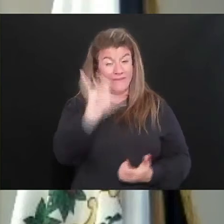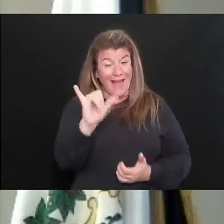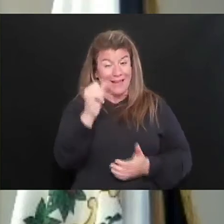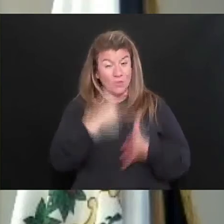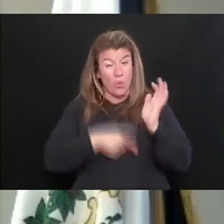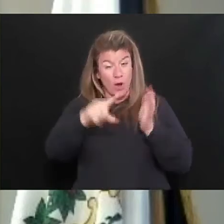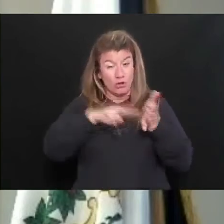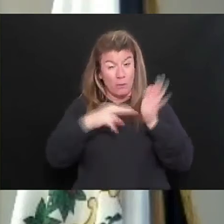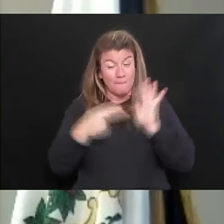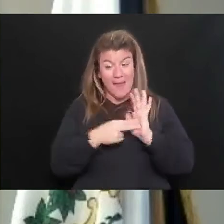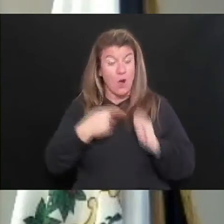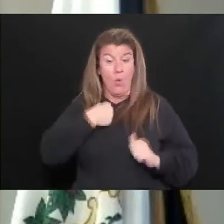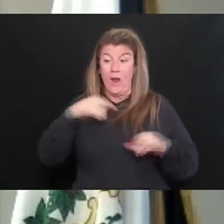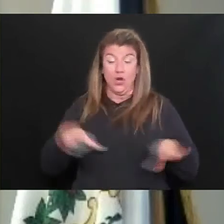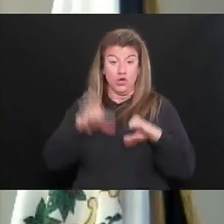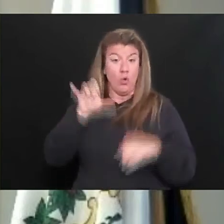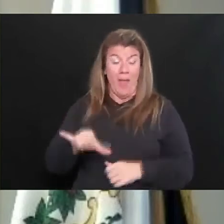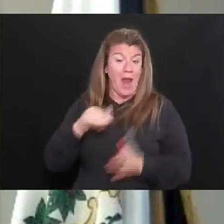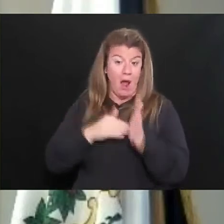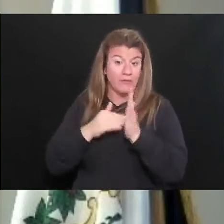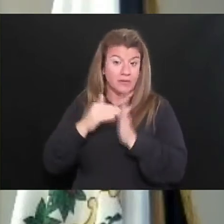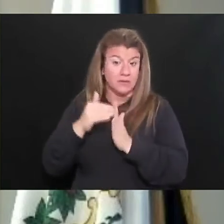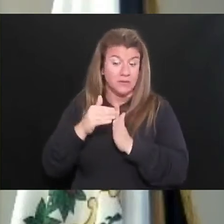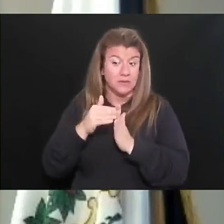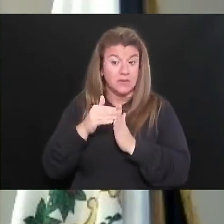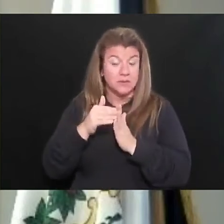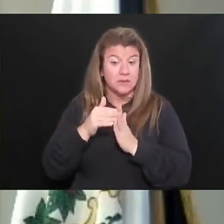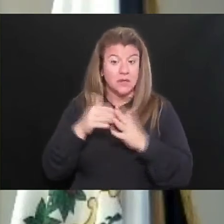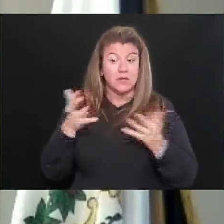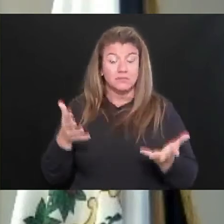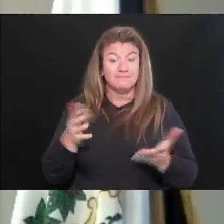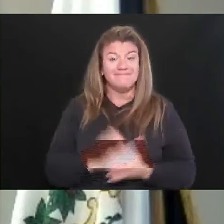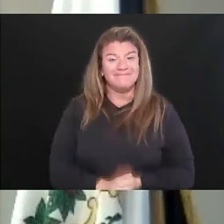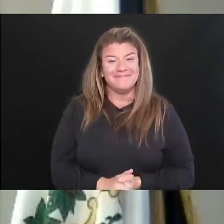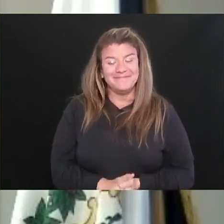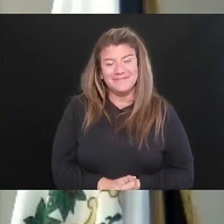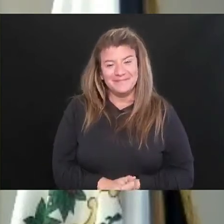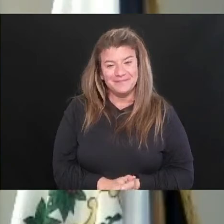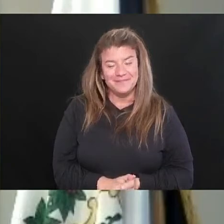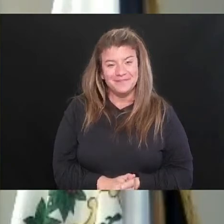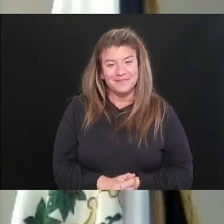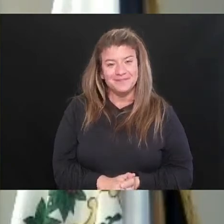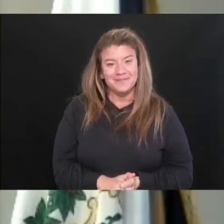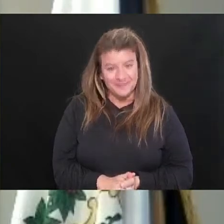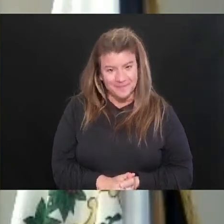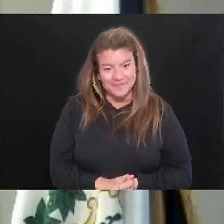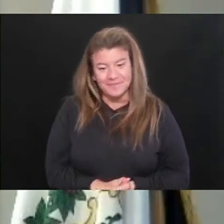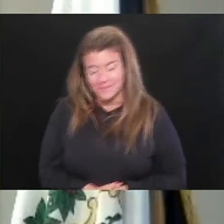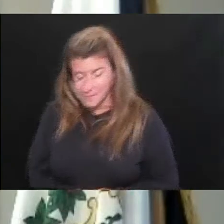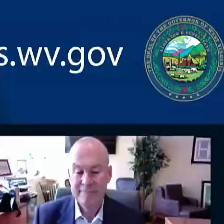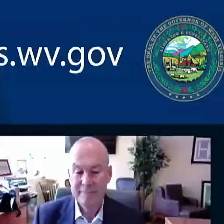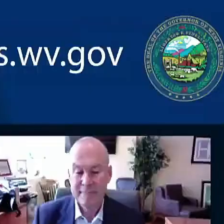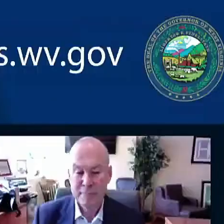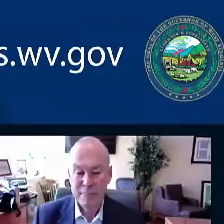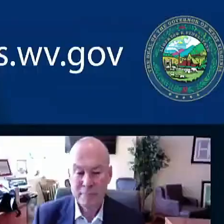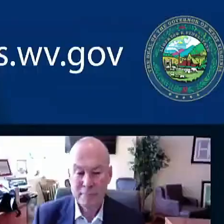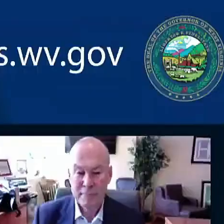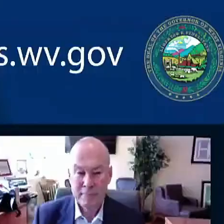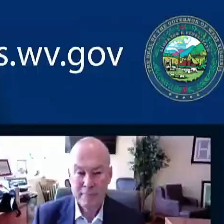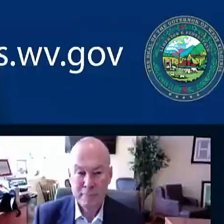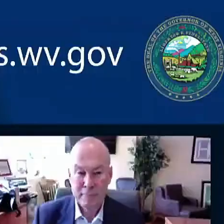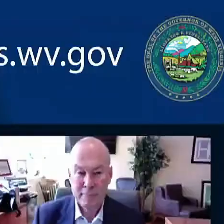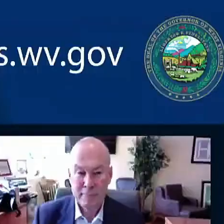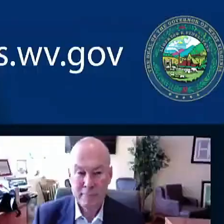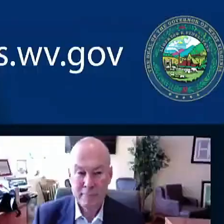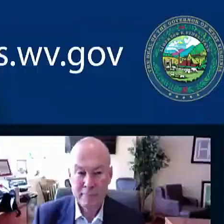to, we're doing quite a bit of that. I hope that answers your question. All right, thank you, Paul. Governor, I'll turn it back to you.